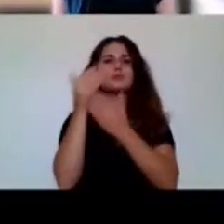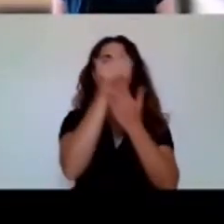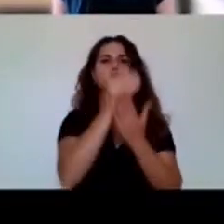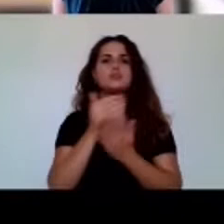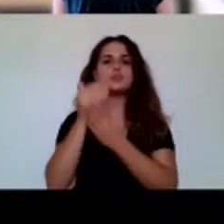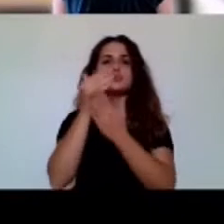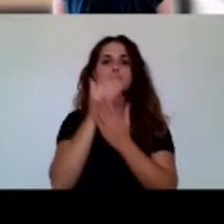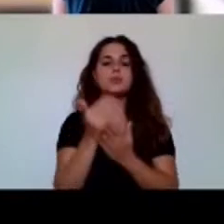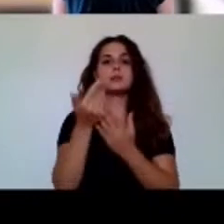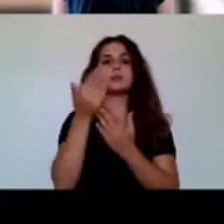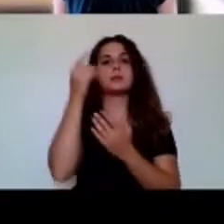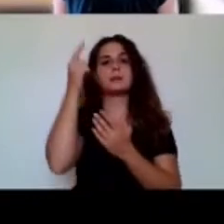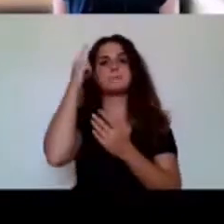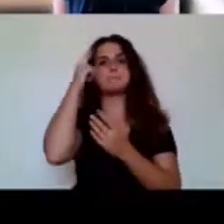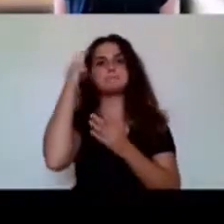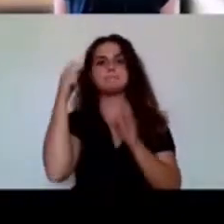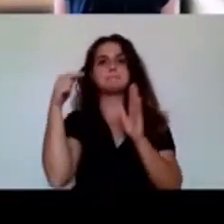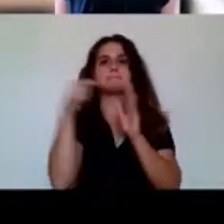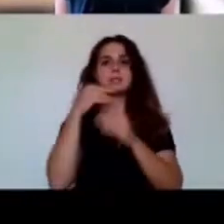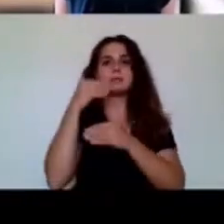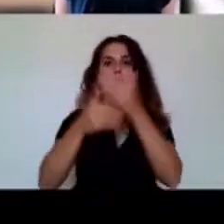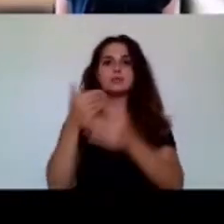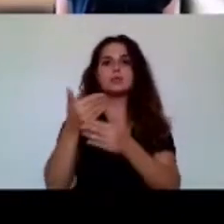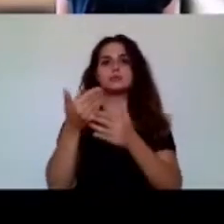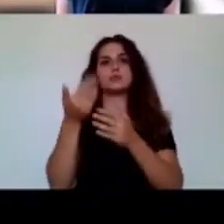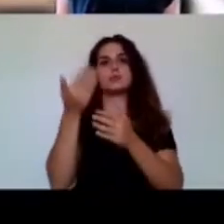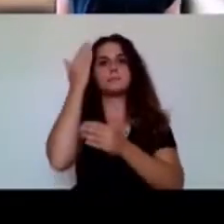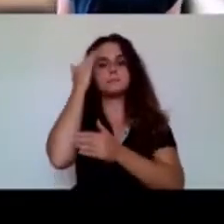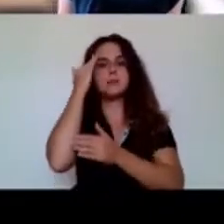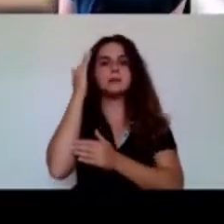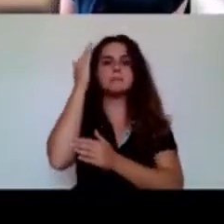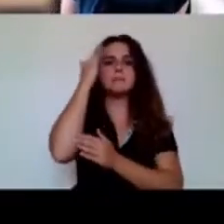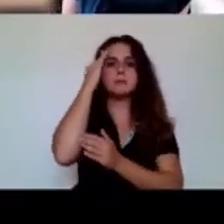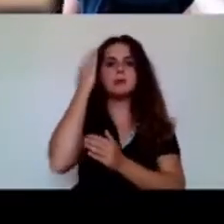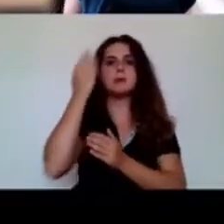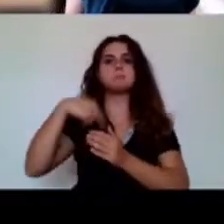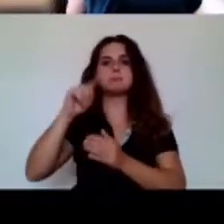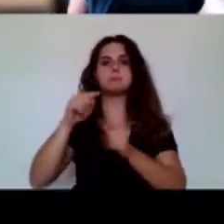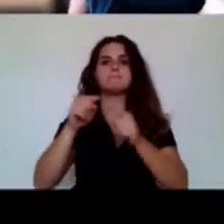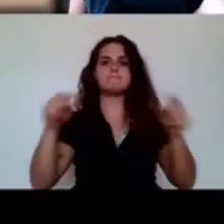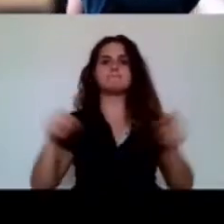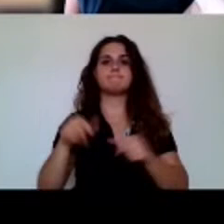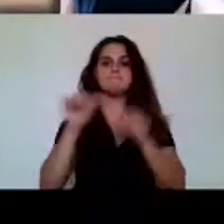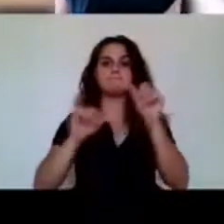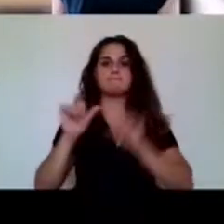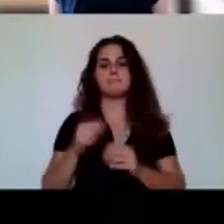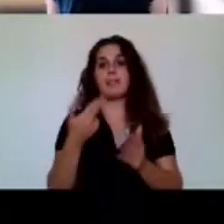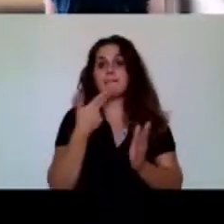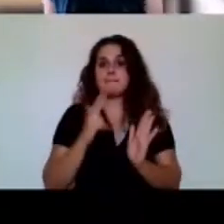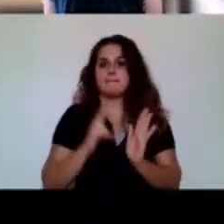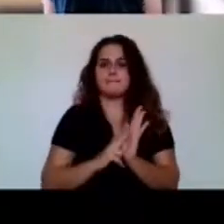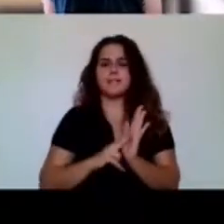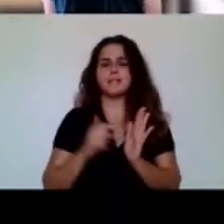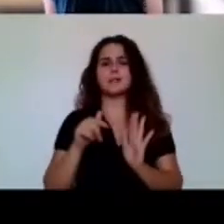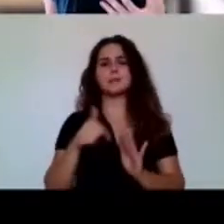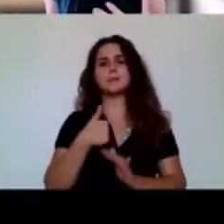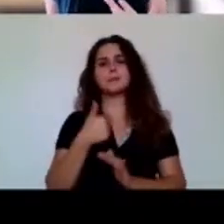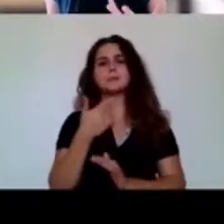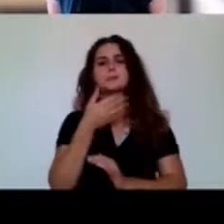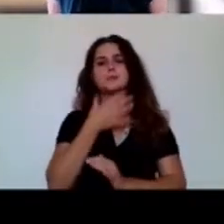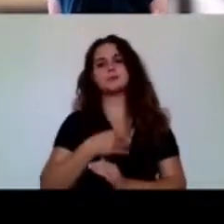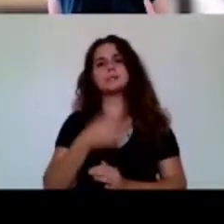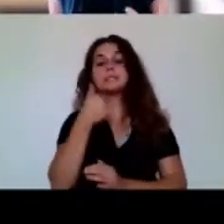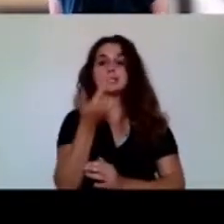implicit and explicit brain processes in the lab? And for full disclosure, I need to tell you that as